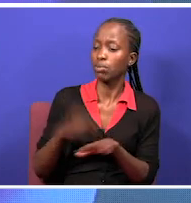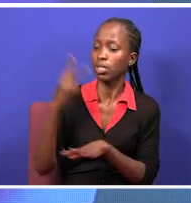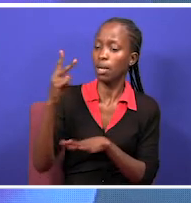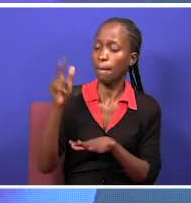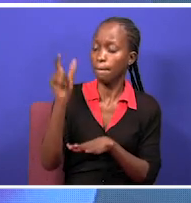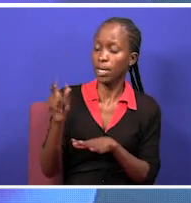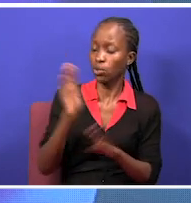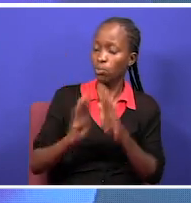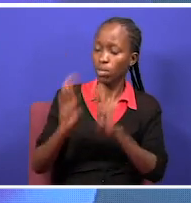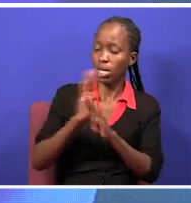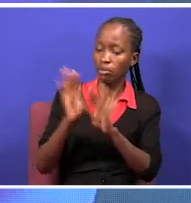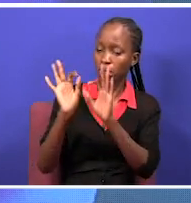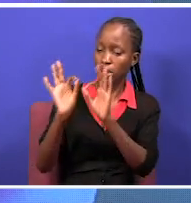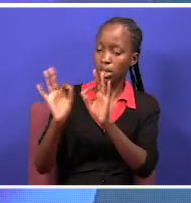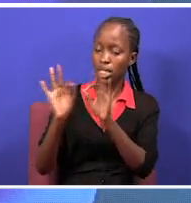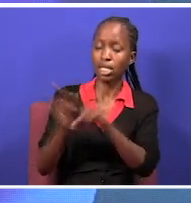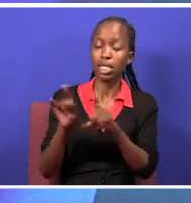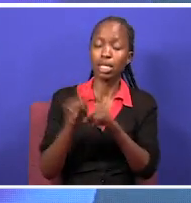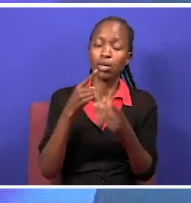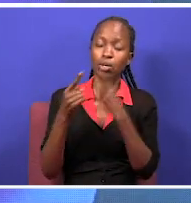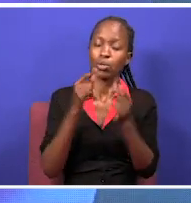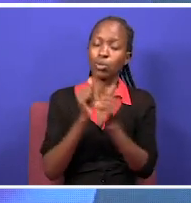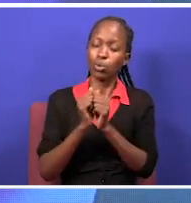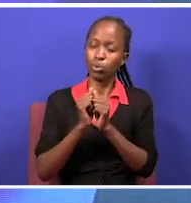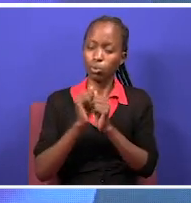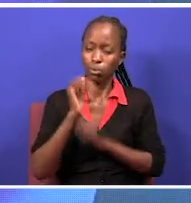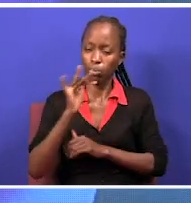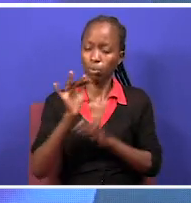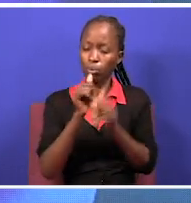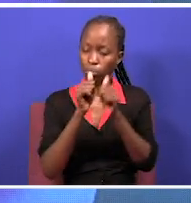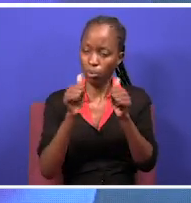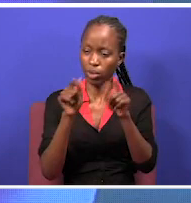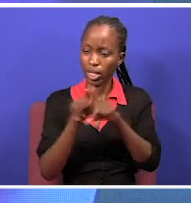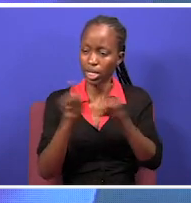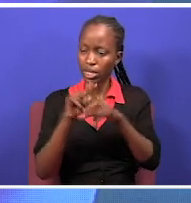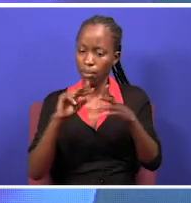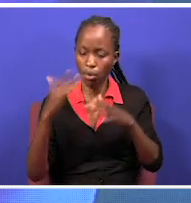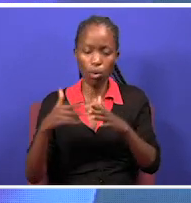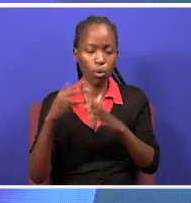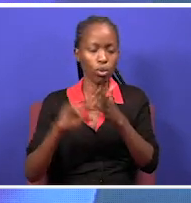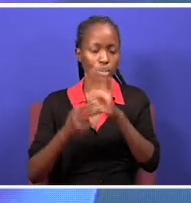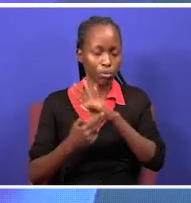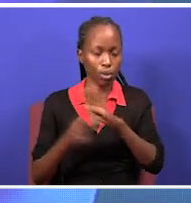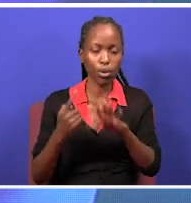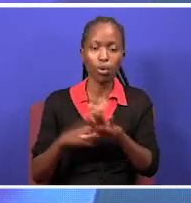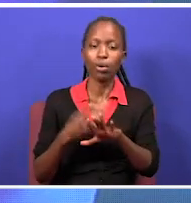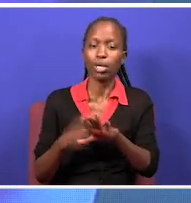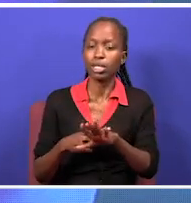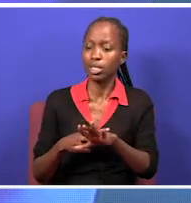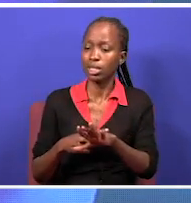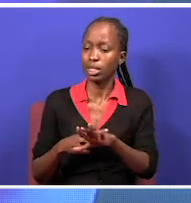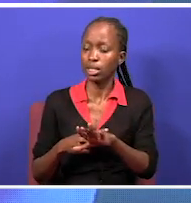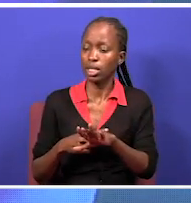decorum, who talks with decorum, who makes sense as they navigate through their life?